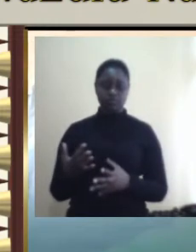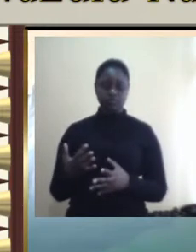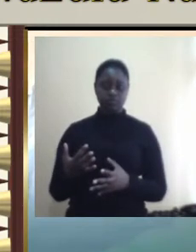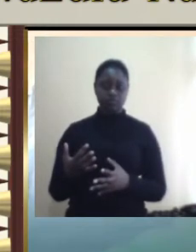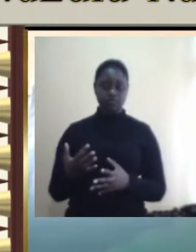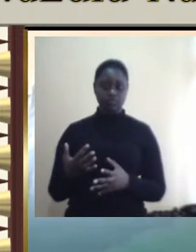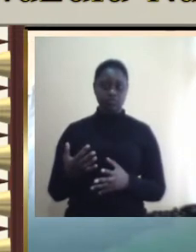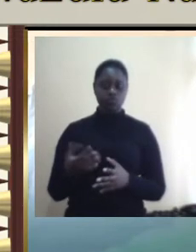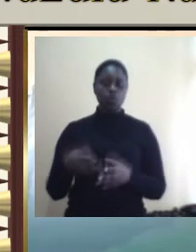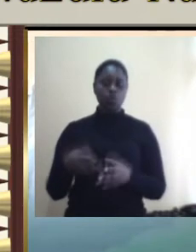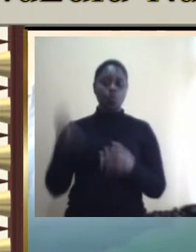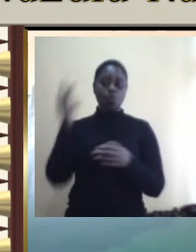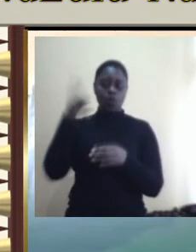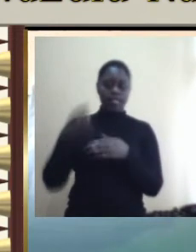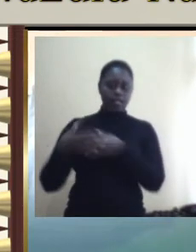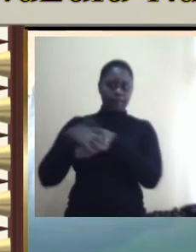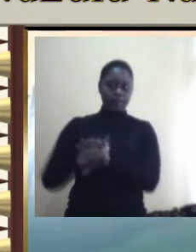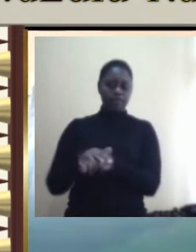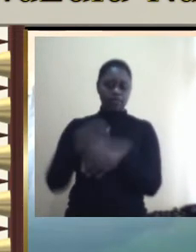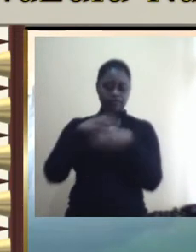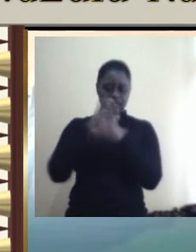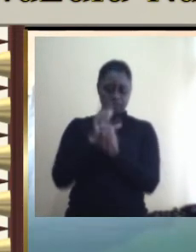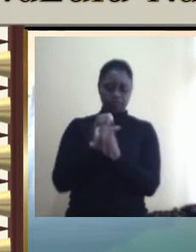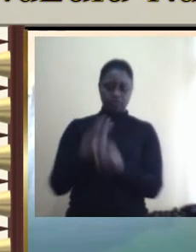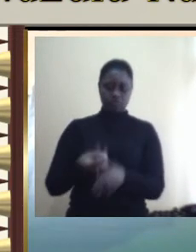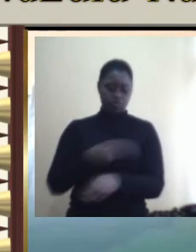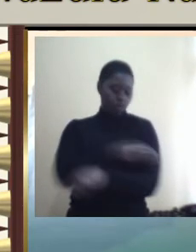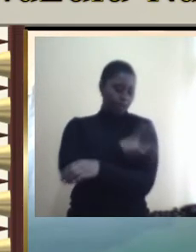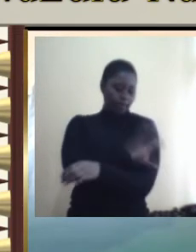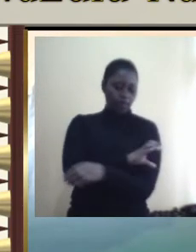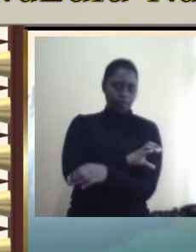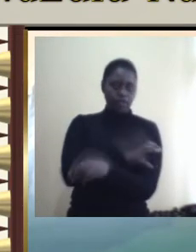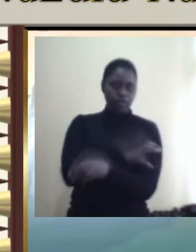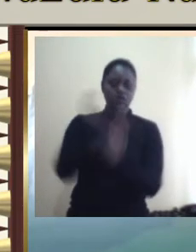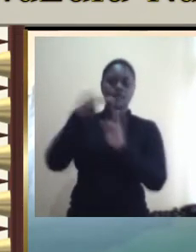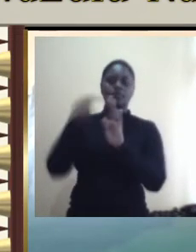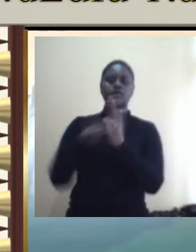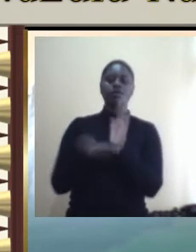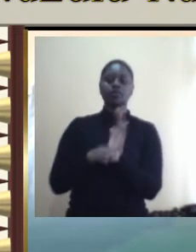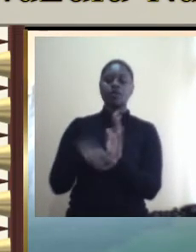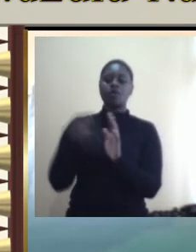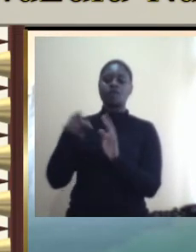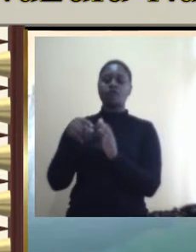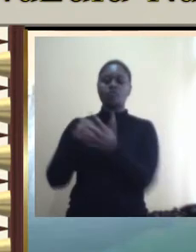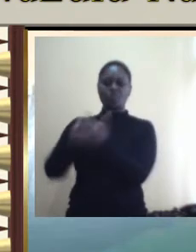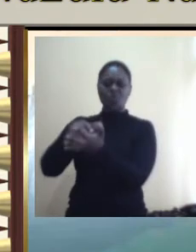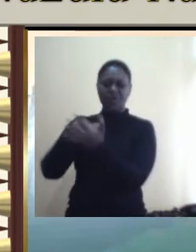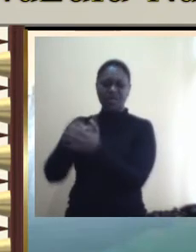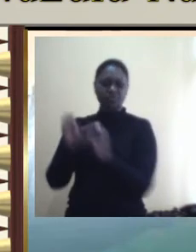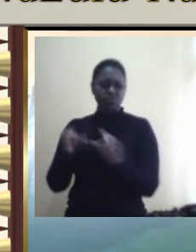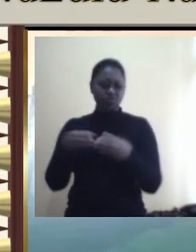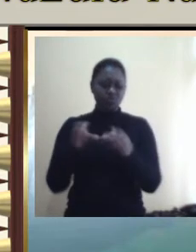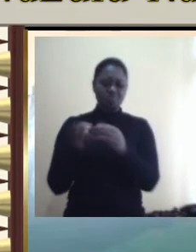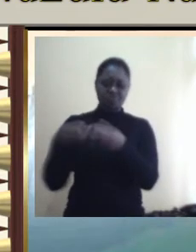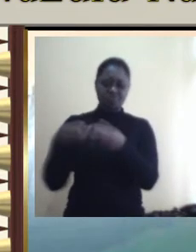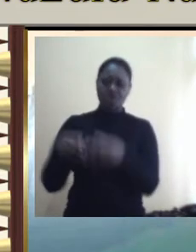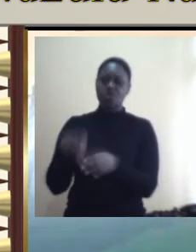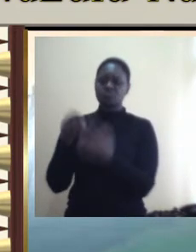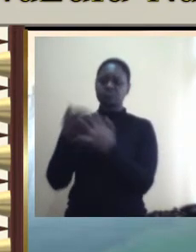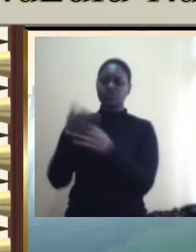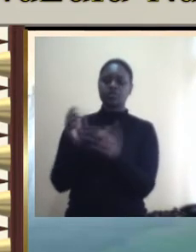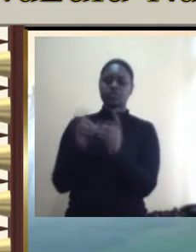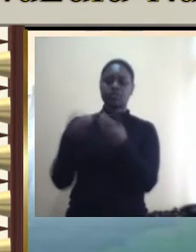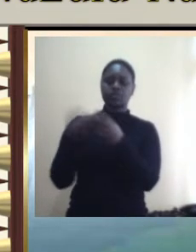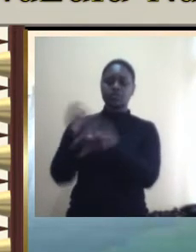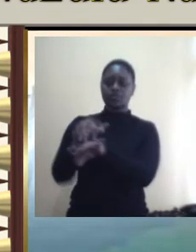will implement 6 empowerment programs set aside for vulnerable groups through Department of Agriculture and